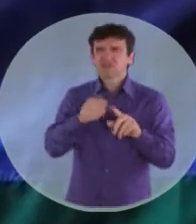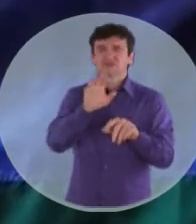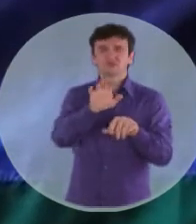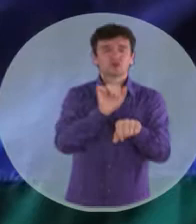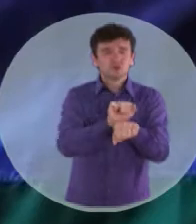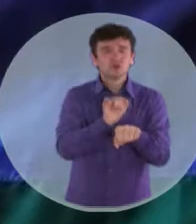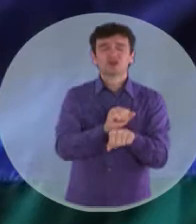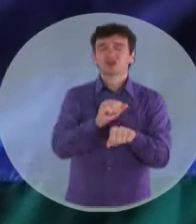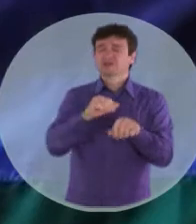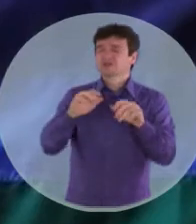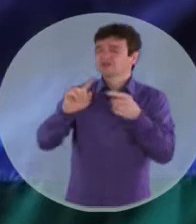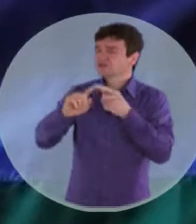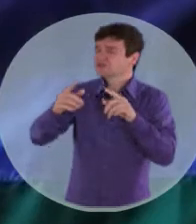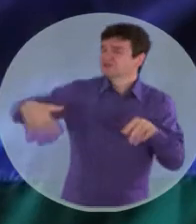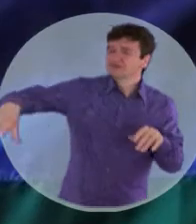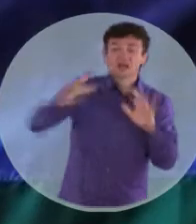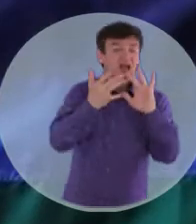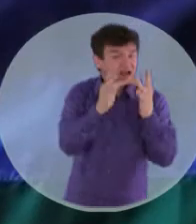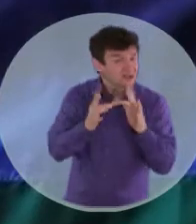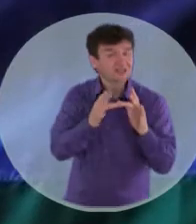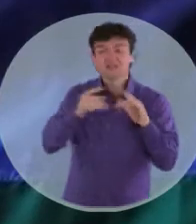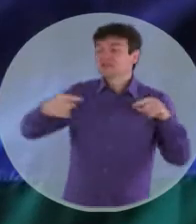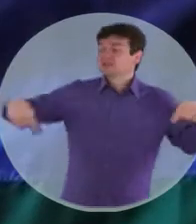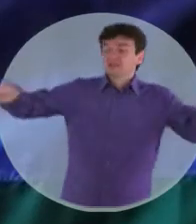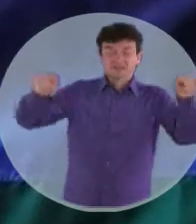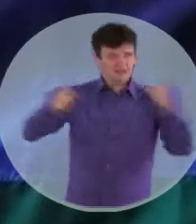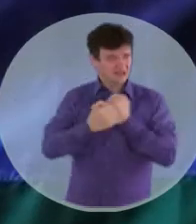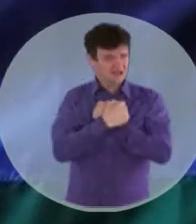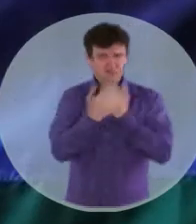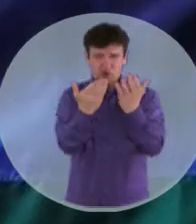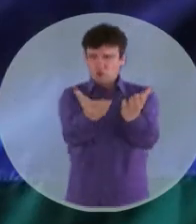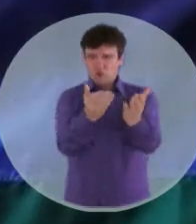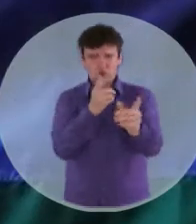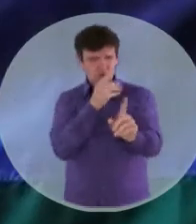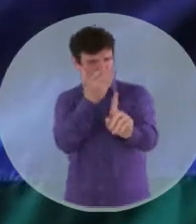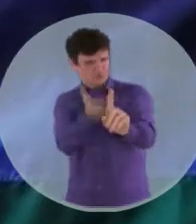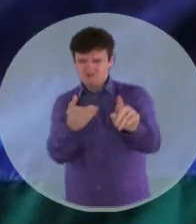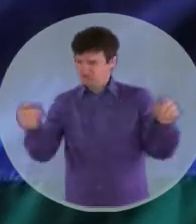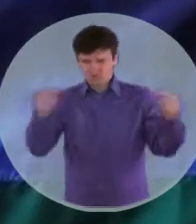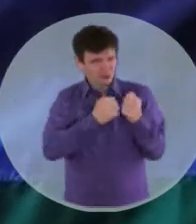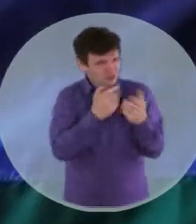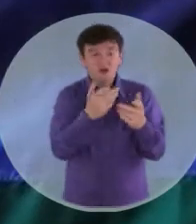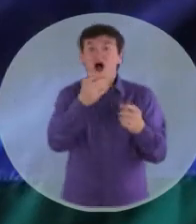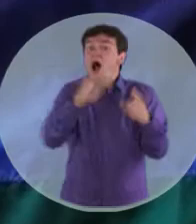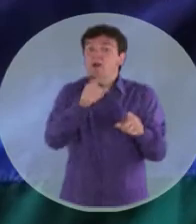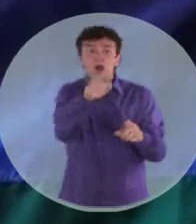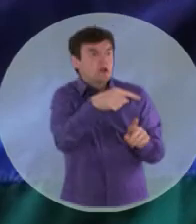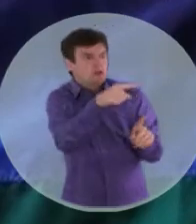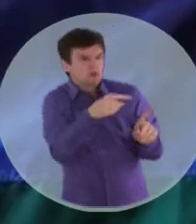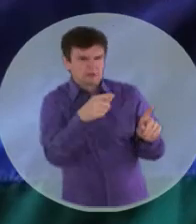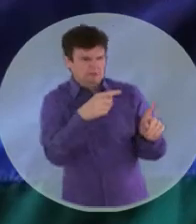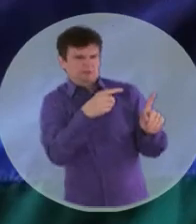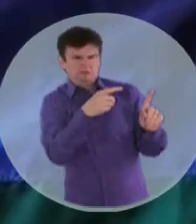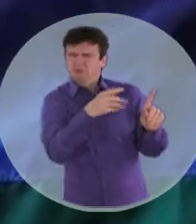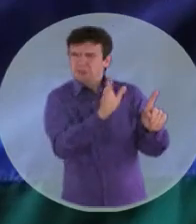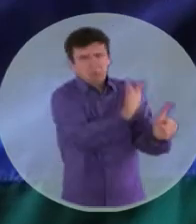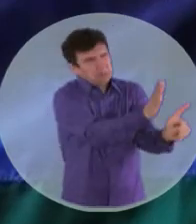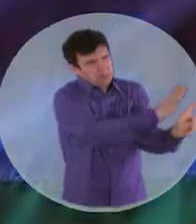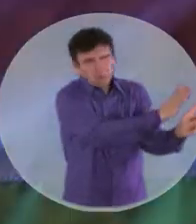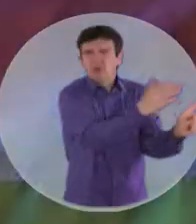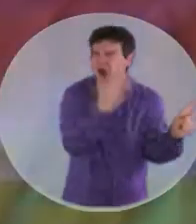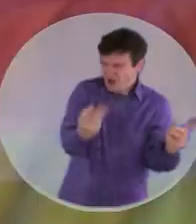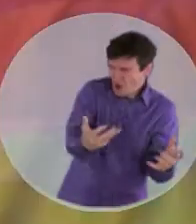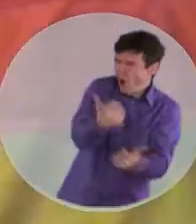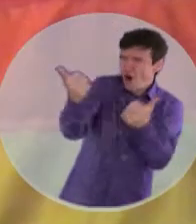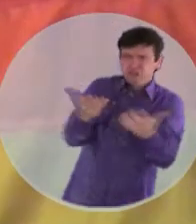everybody that surrounds you will love you no matter what you are or who you are. And if they don't, there will be places, there will be